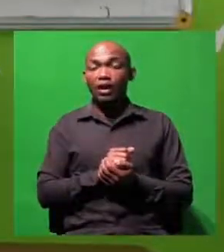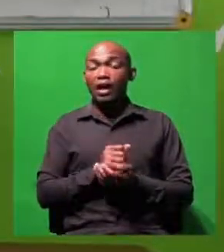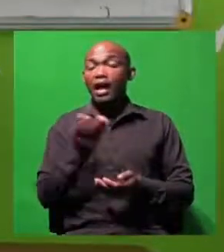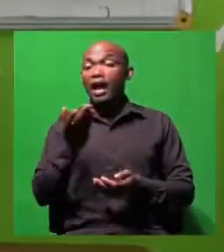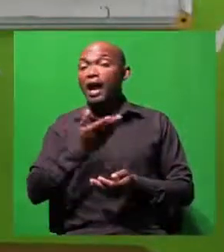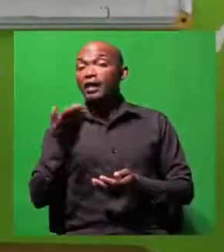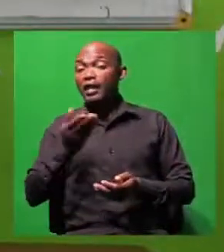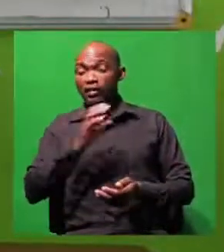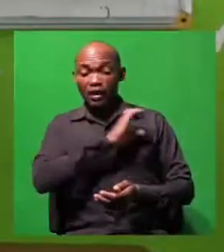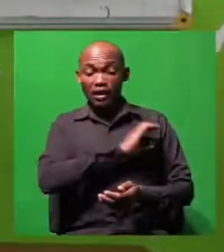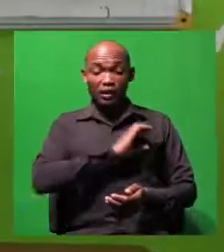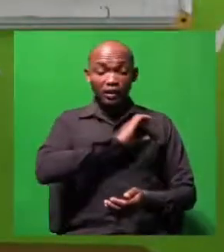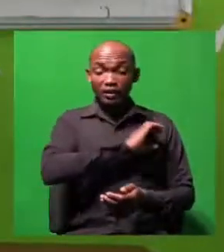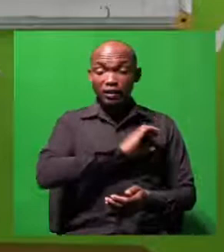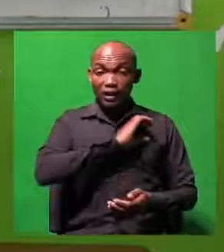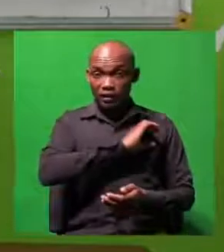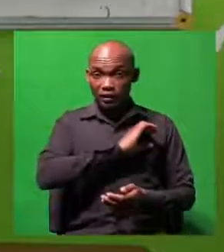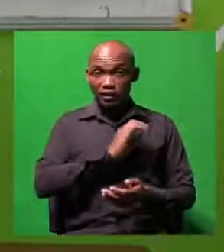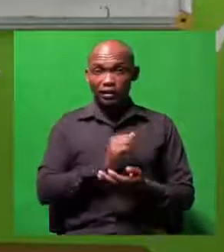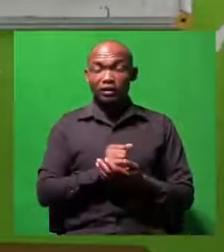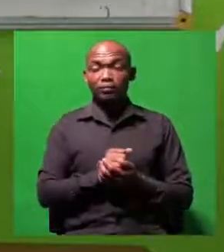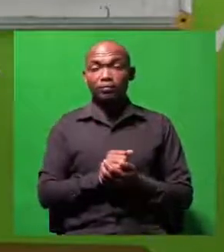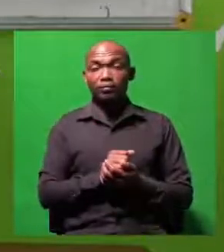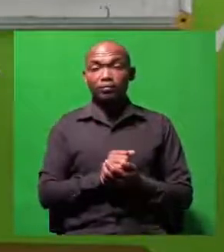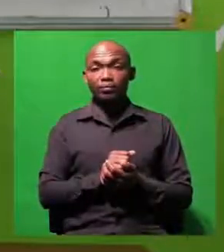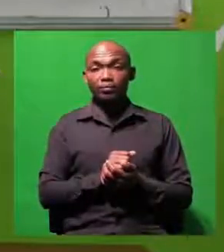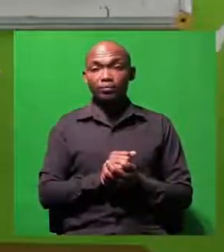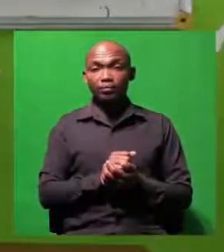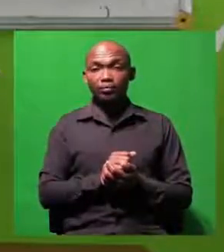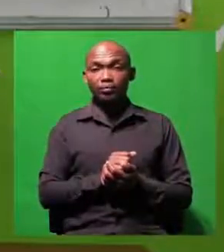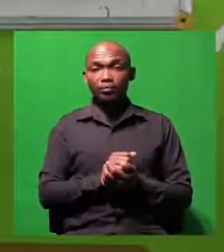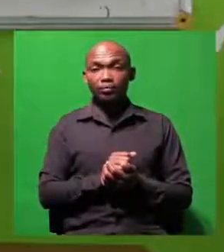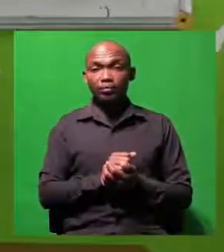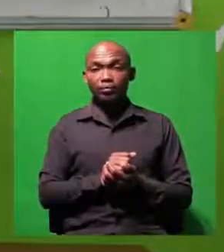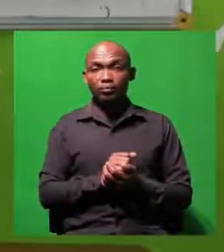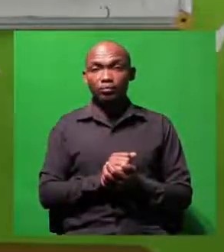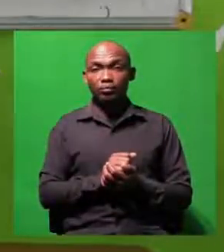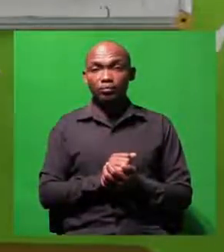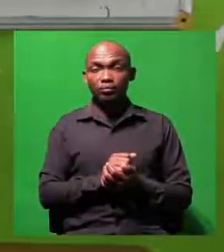Yes. Another characteristic